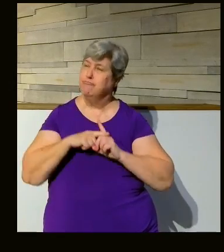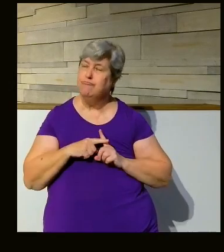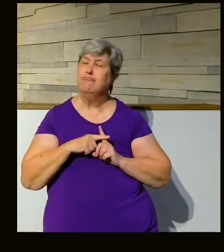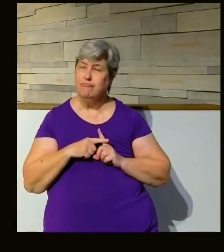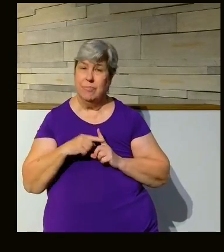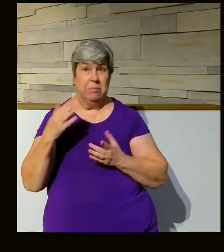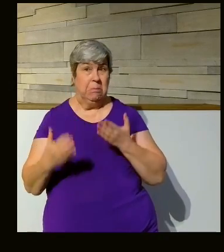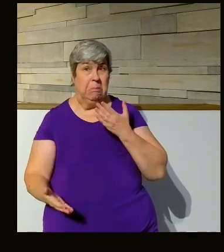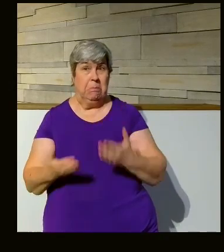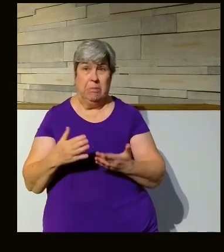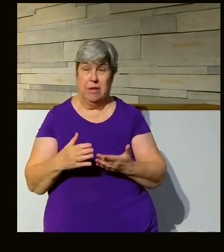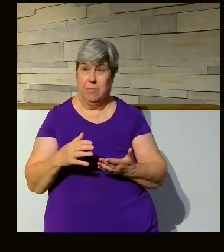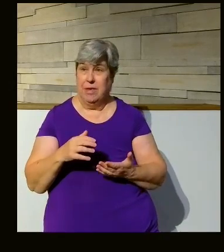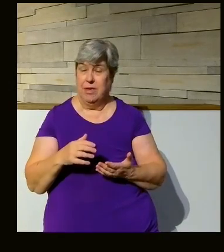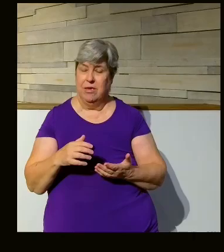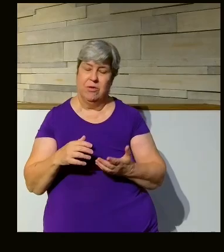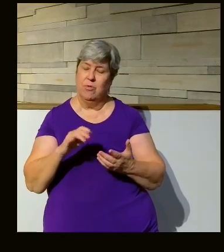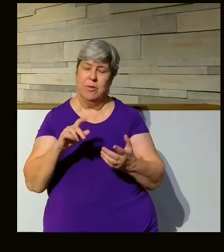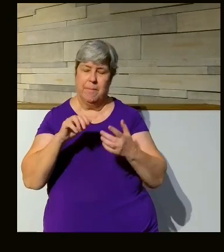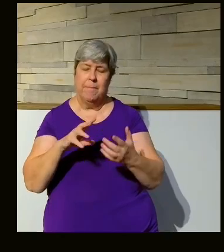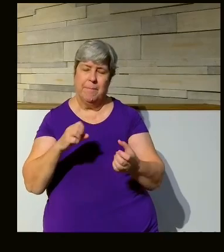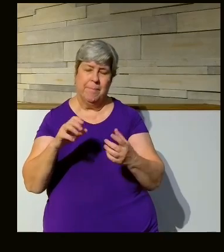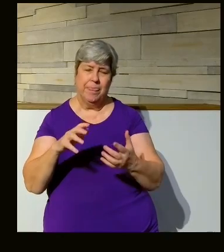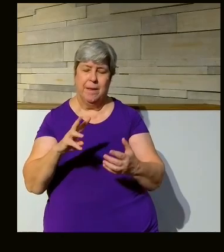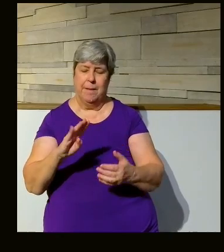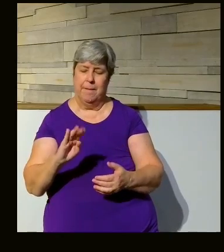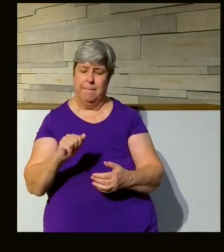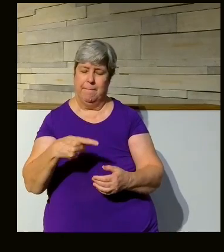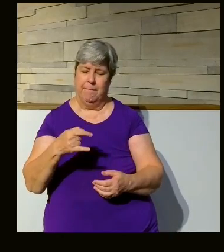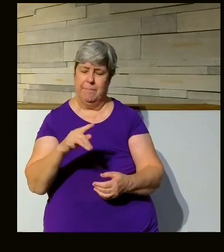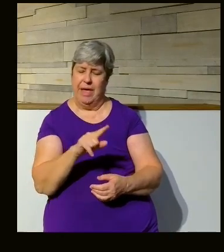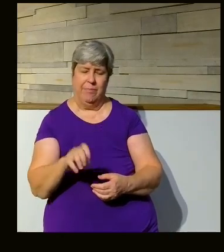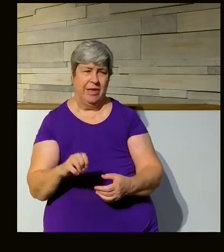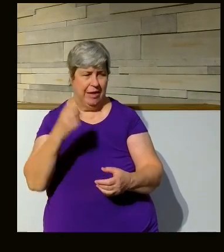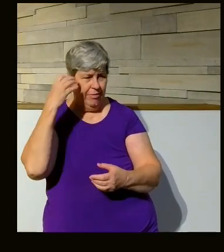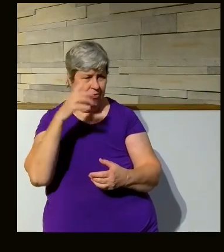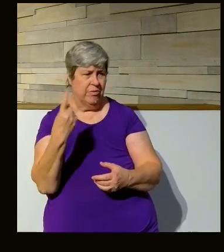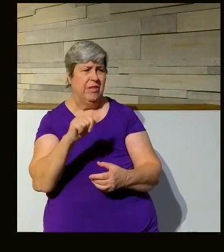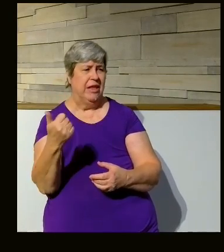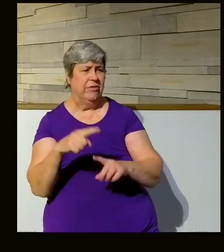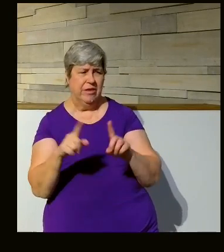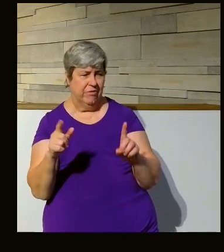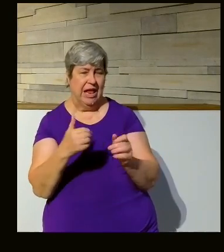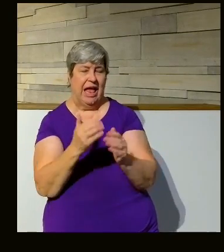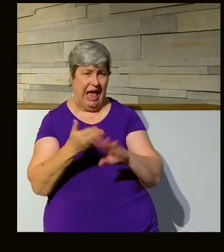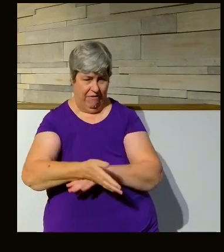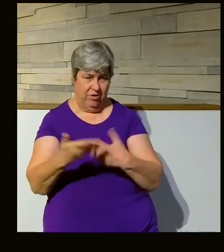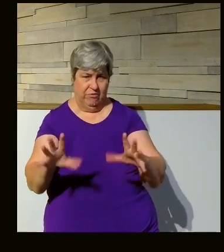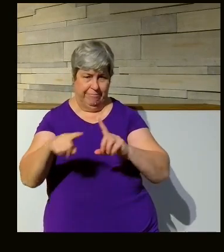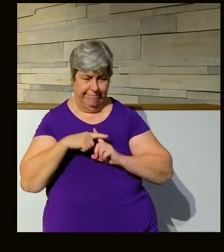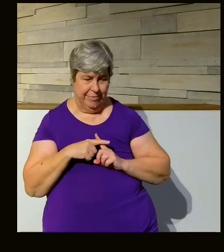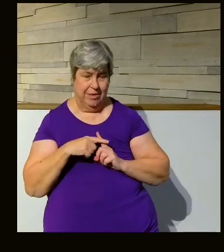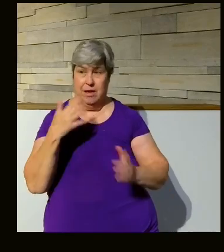Savior. Maybe it's not been believer's baptism, but that's what we want. We want you to be baptized by immersion after you believe and not before.